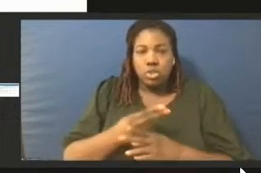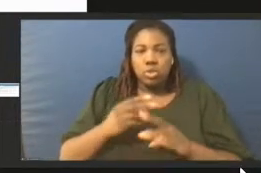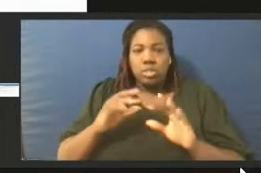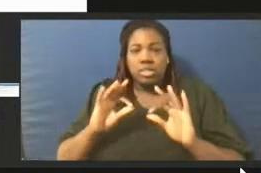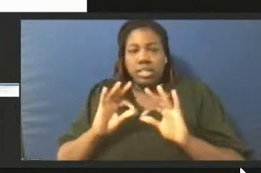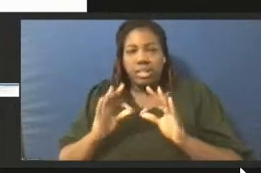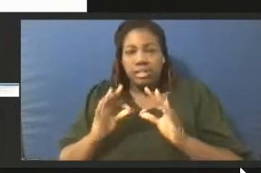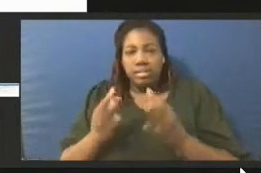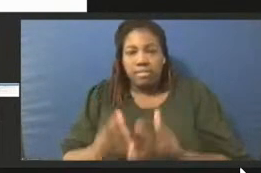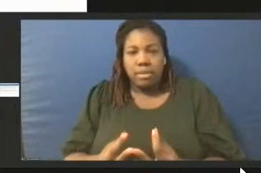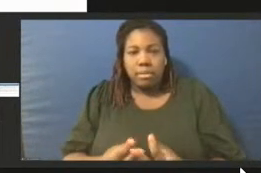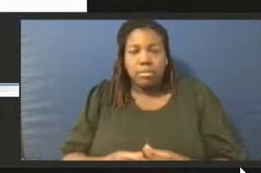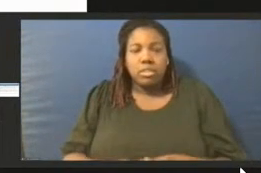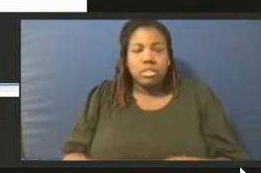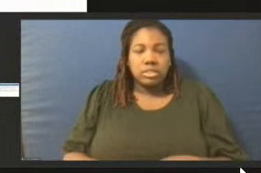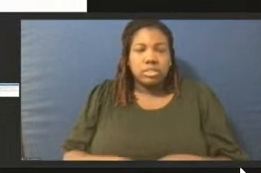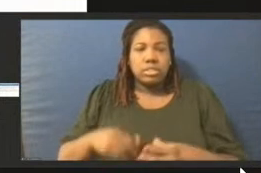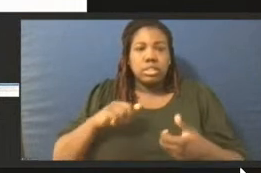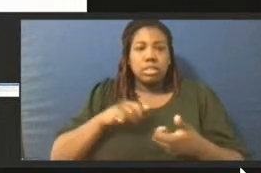number 3.